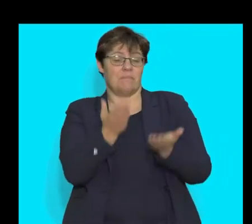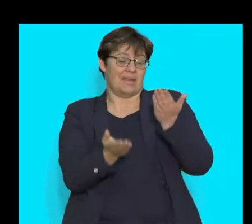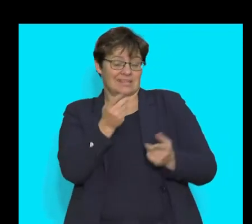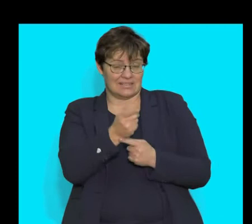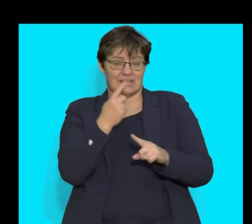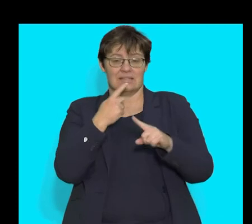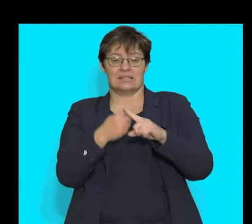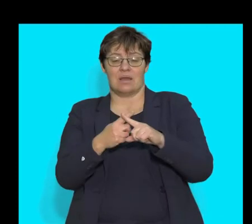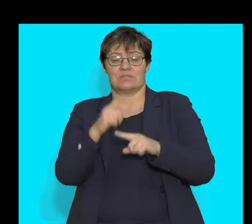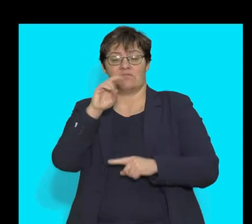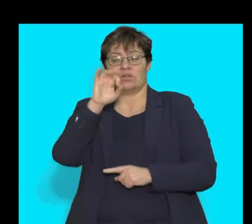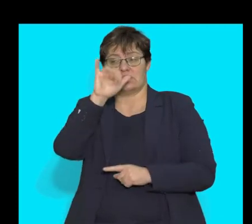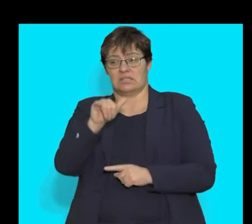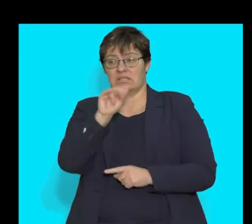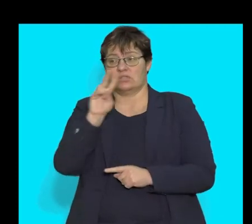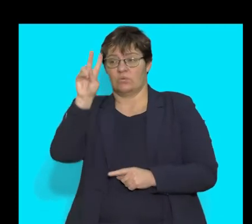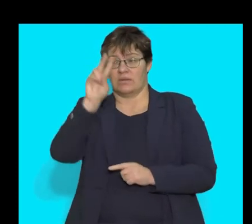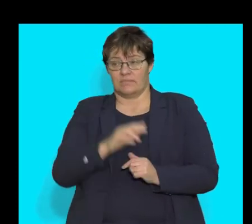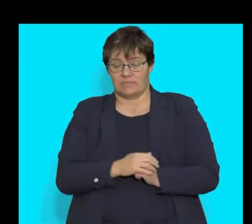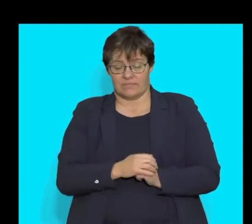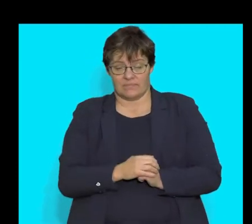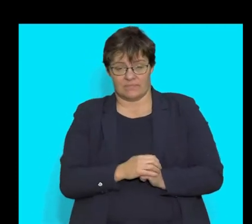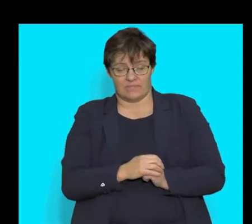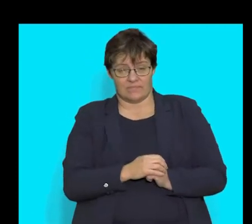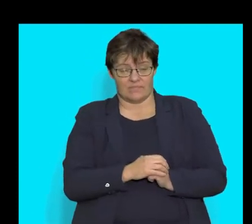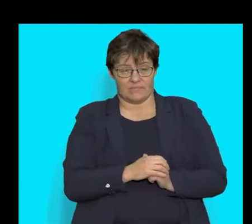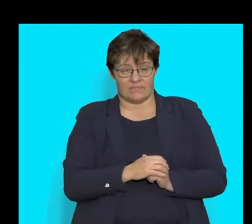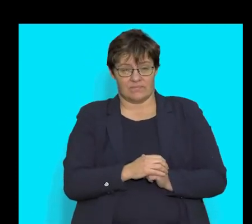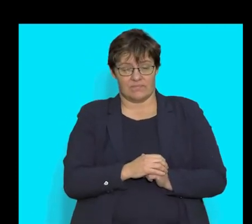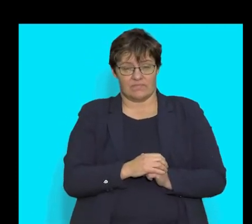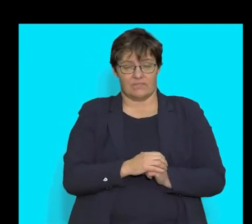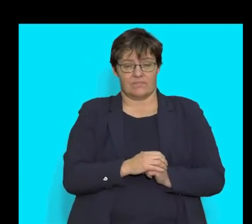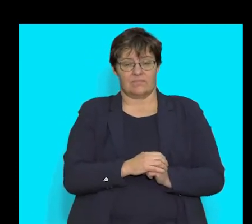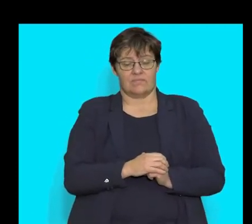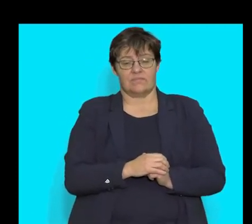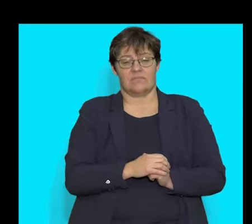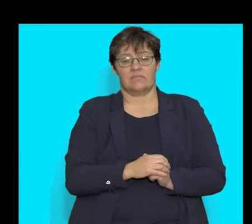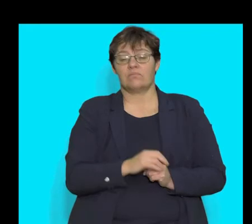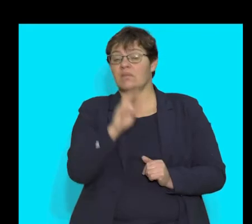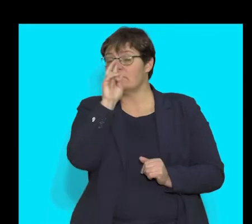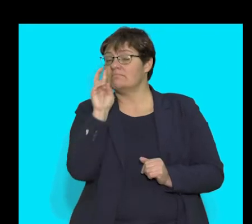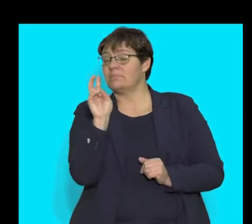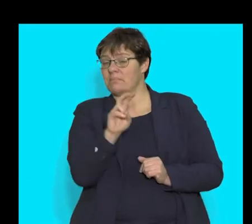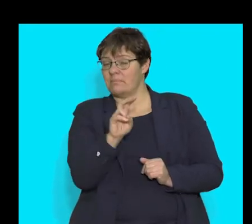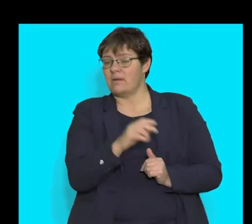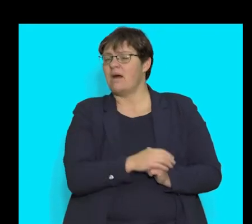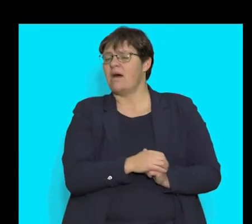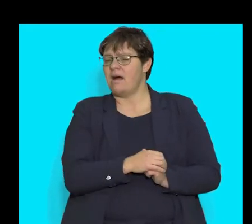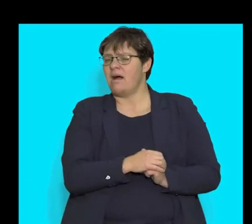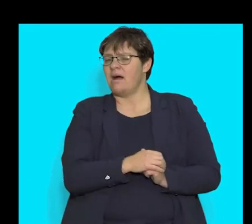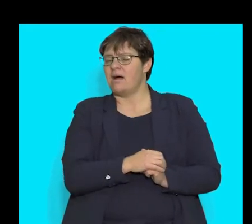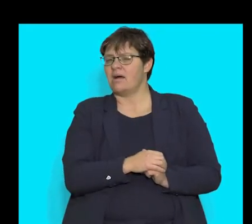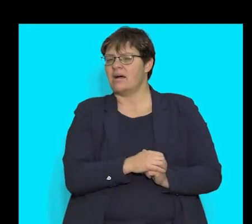mass times the velocity squared. And if you look at that, you'll see that it's really